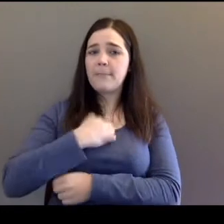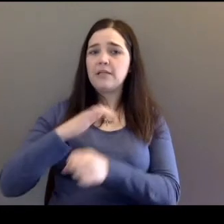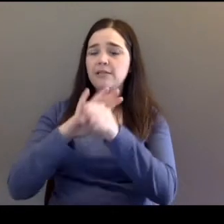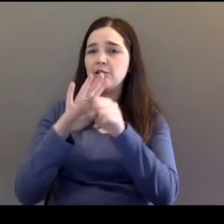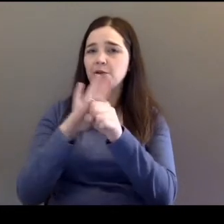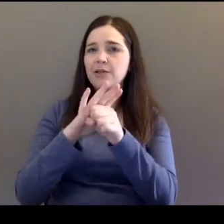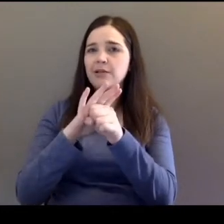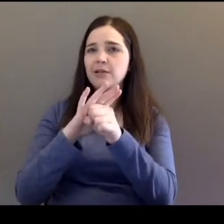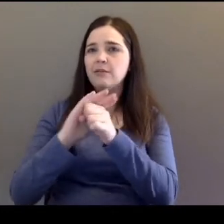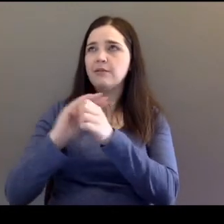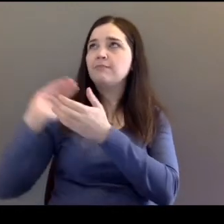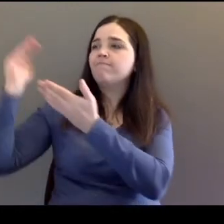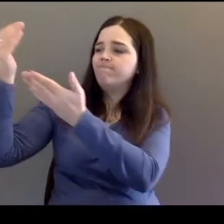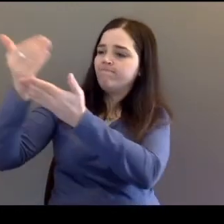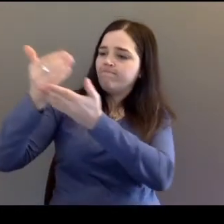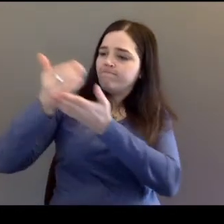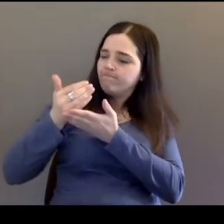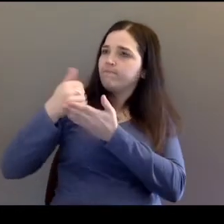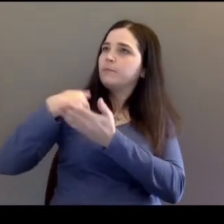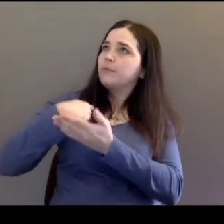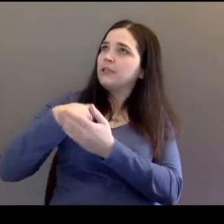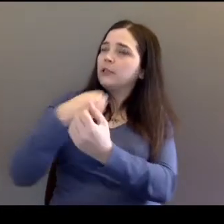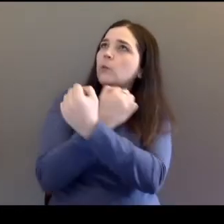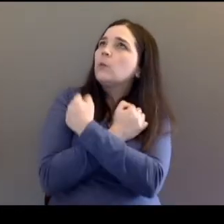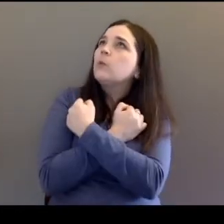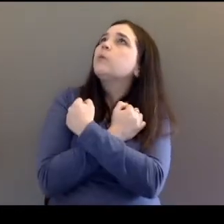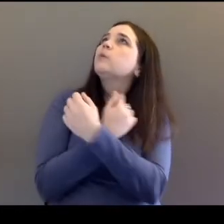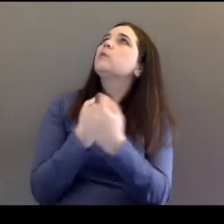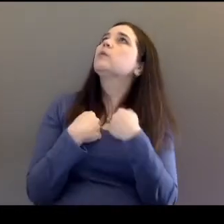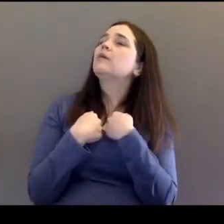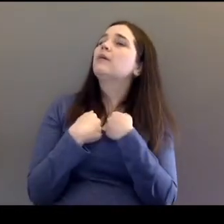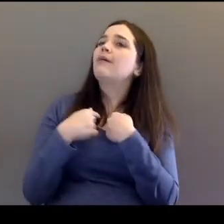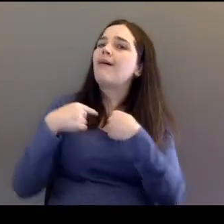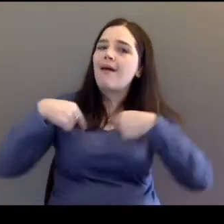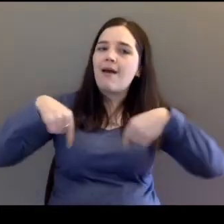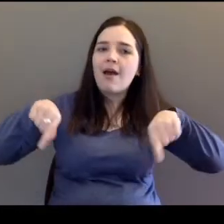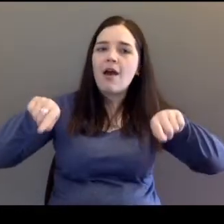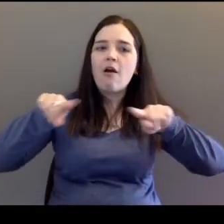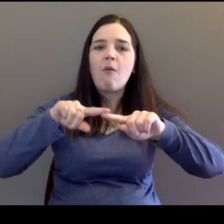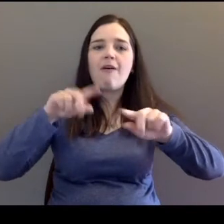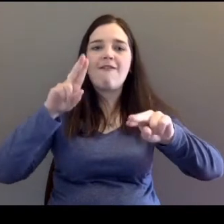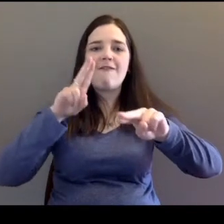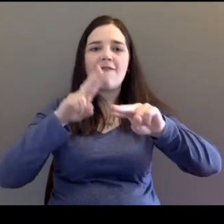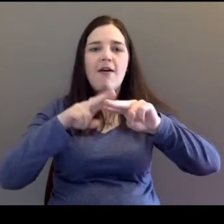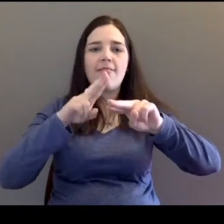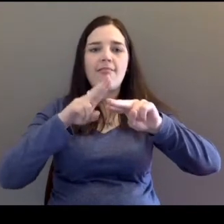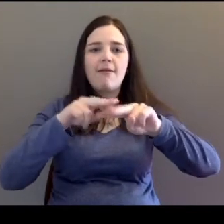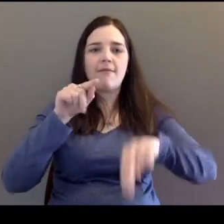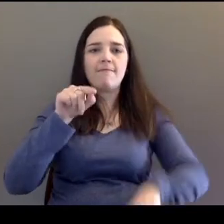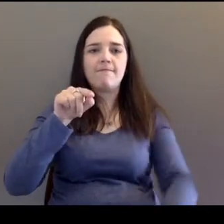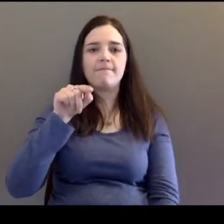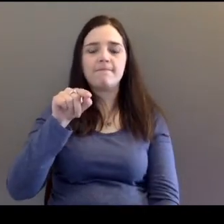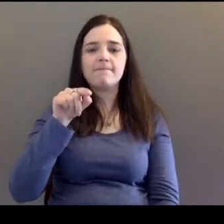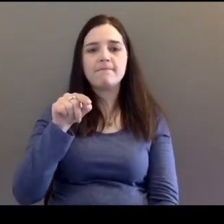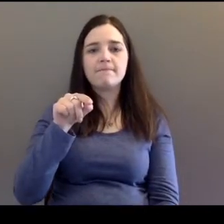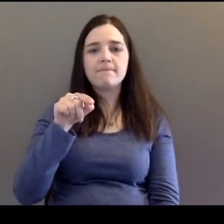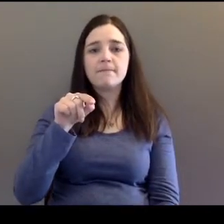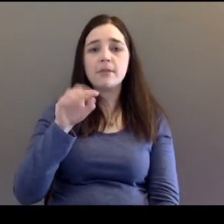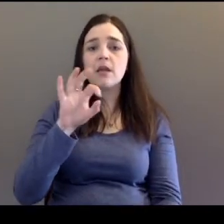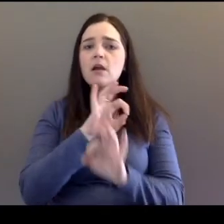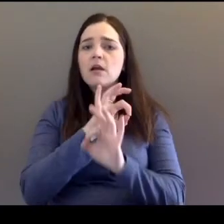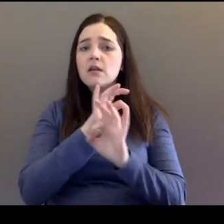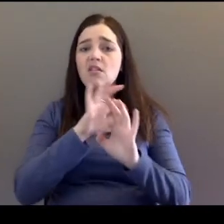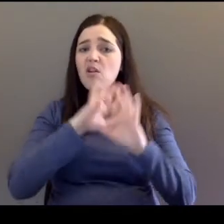he holds you. Our Father. Nothing in all